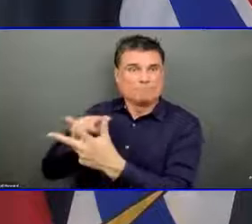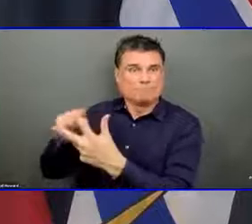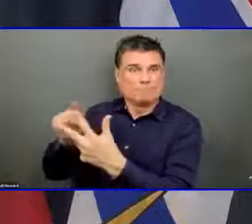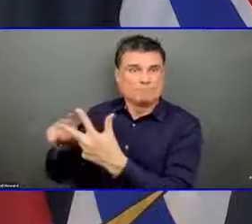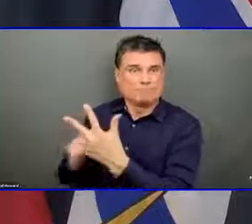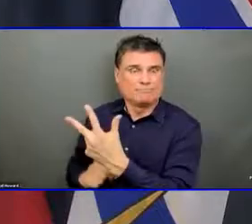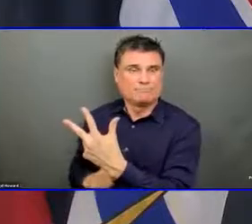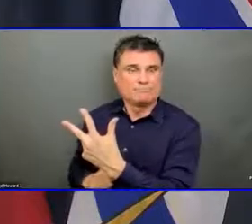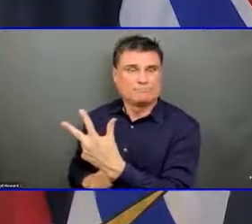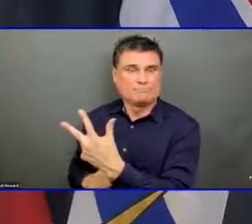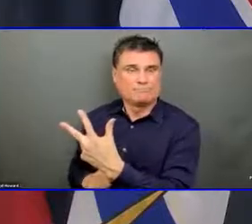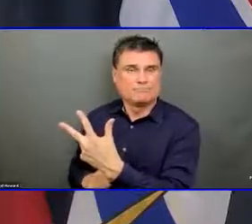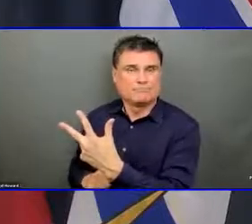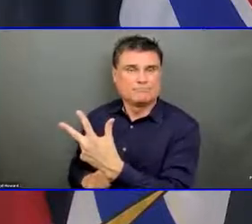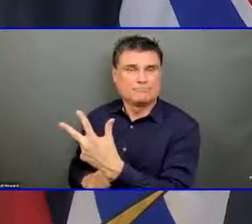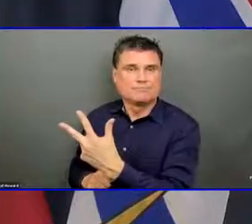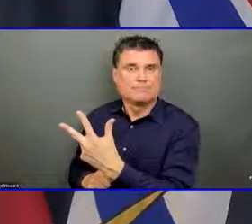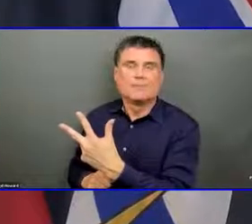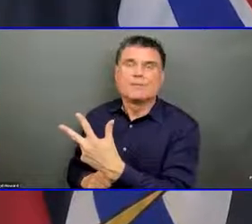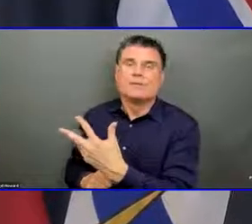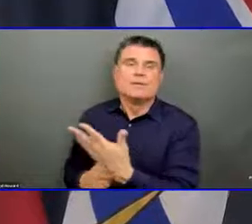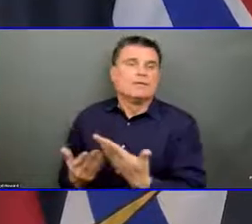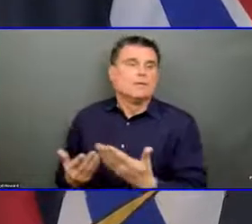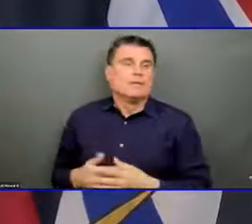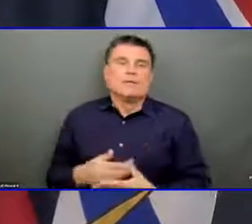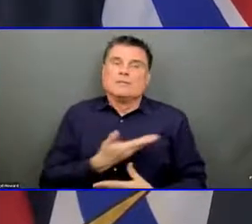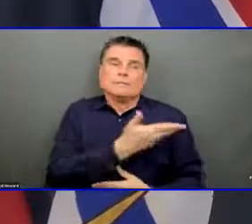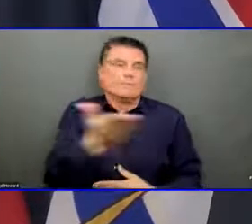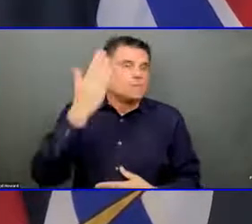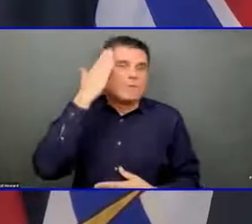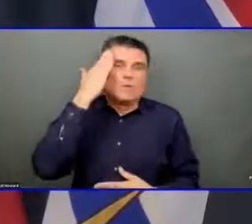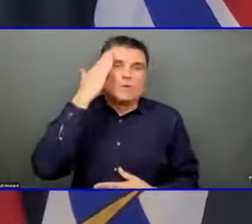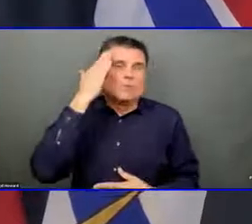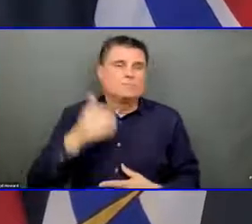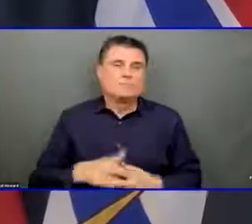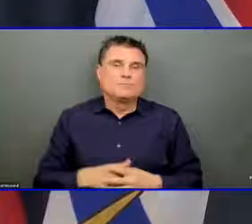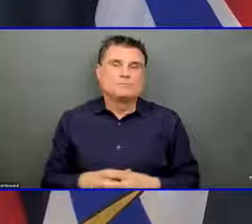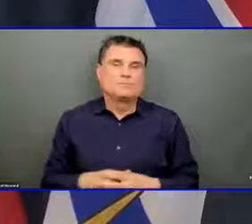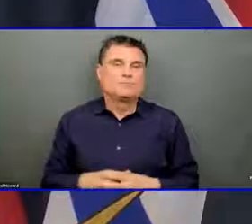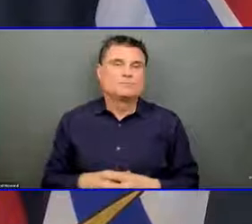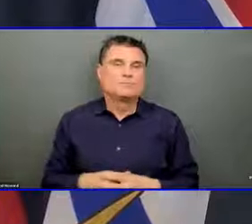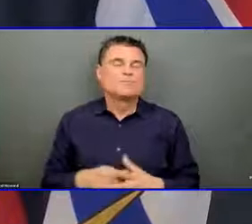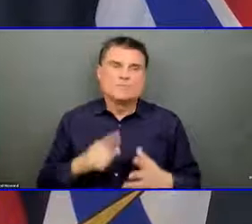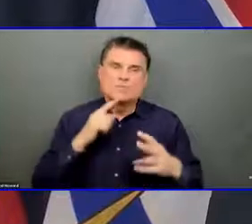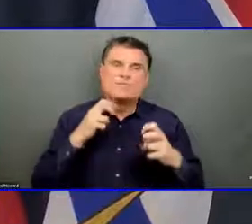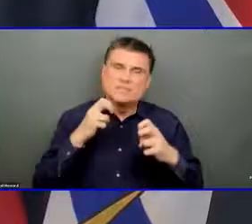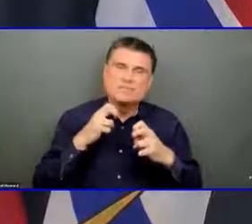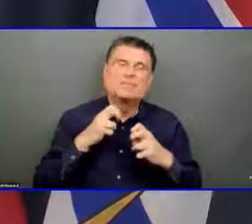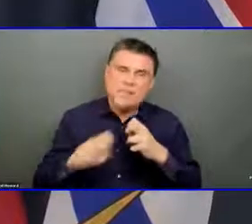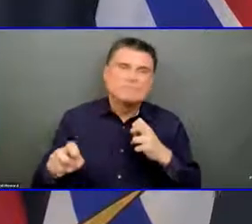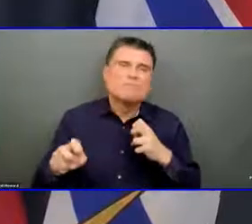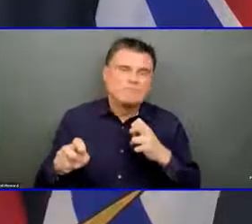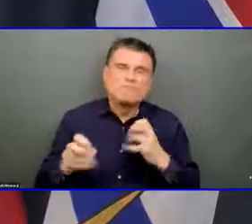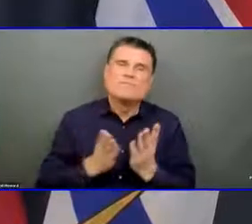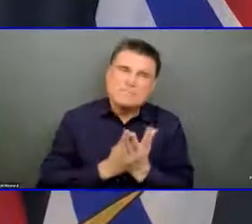us know, an extraordinary and difficult time, and particularly when we're facing a loss of that magnitude. And